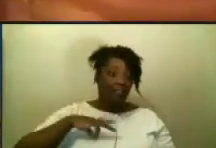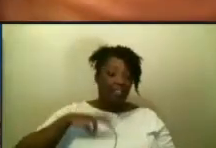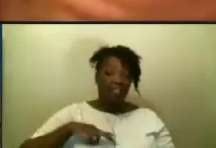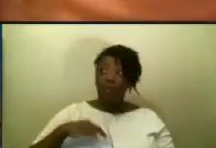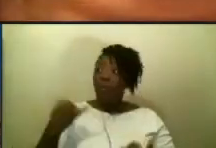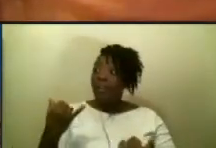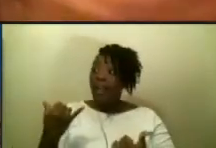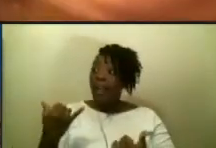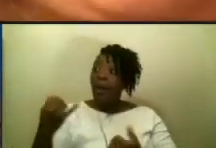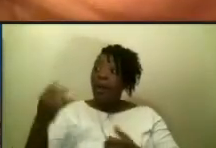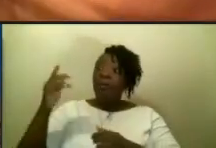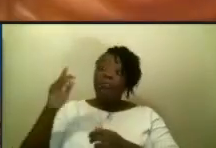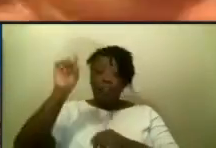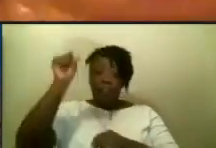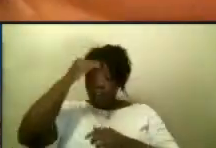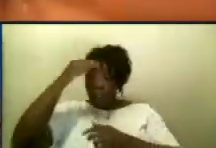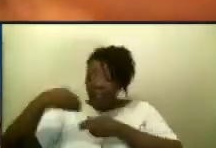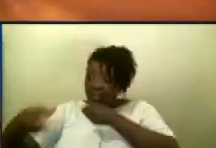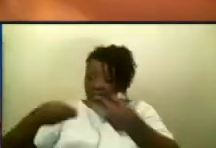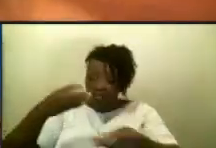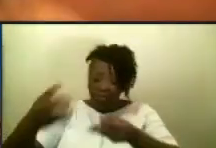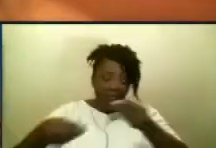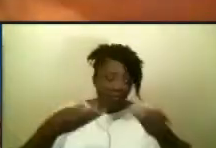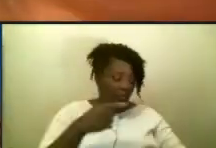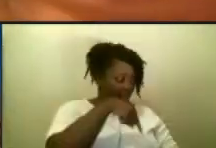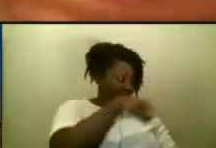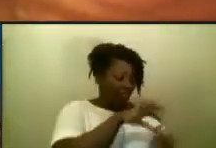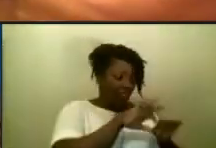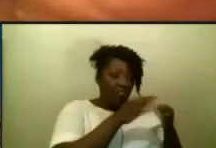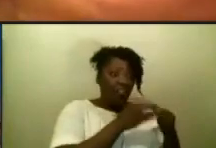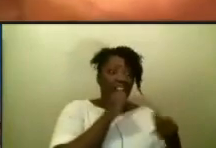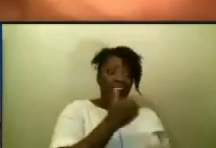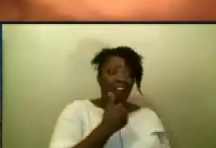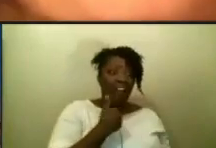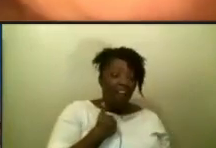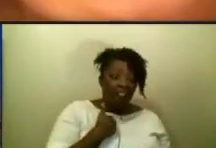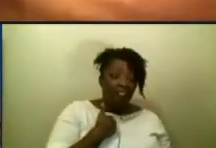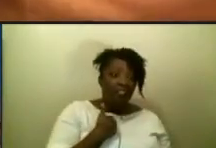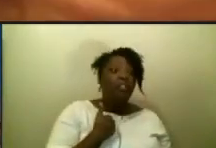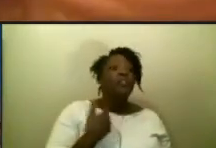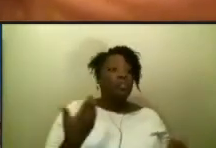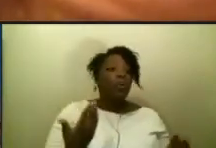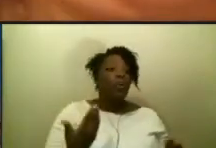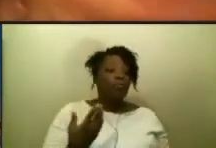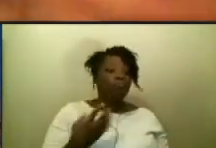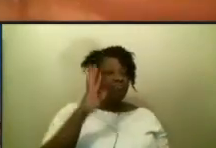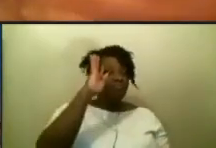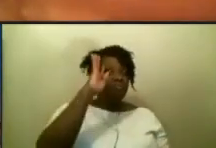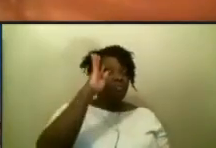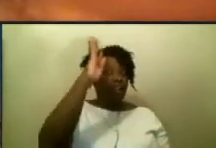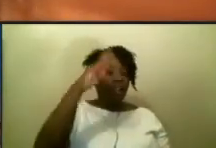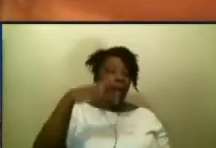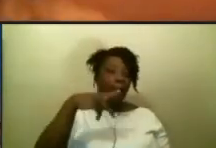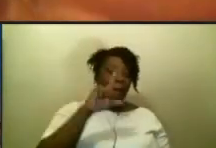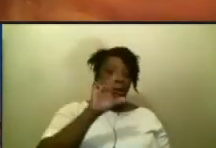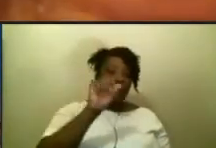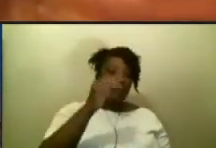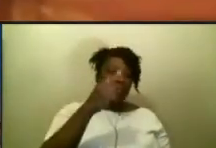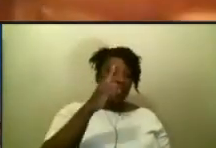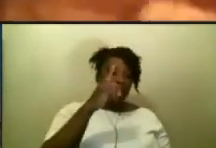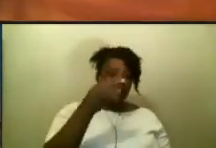crisis. And so we decided to create a pledge that directs folks to